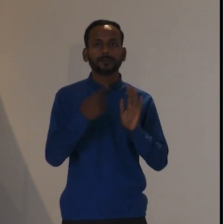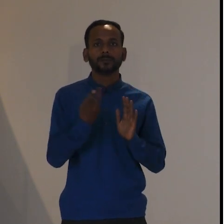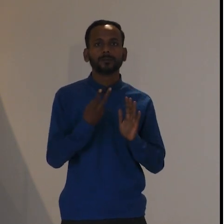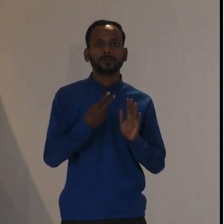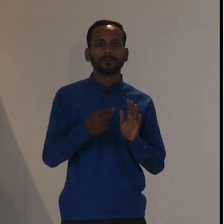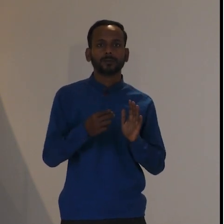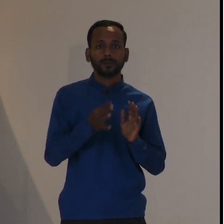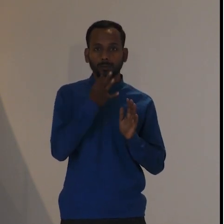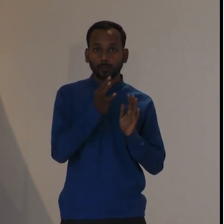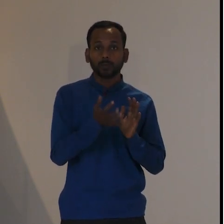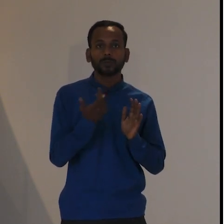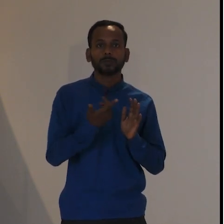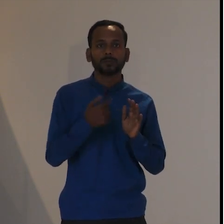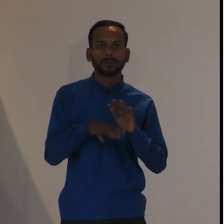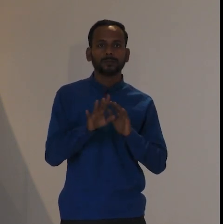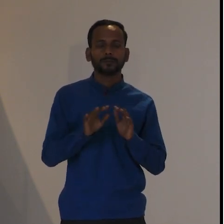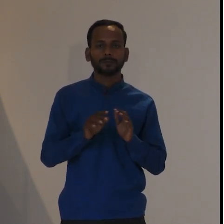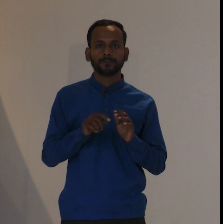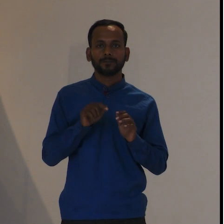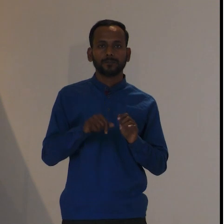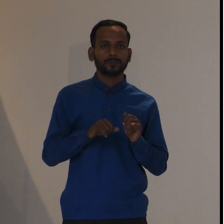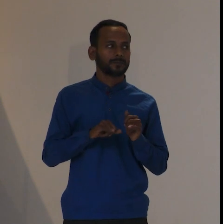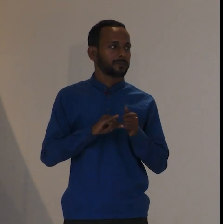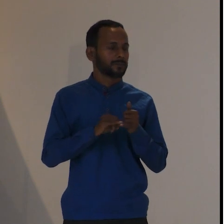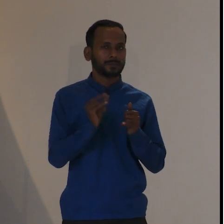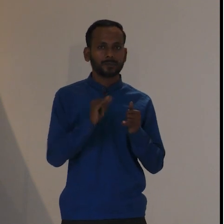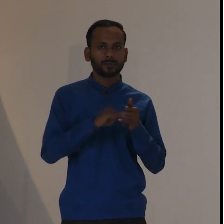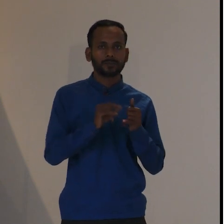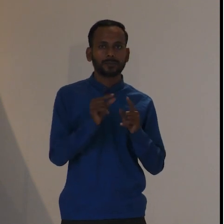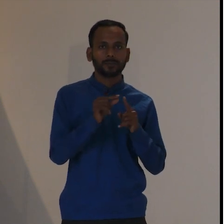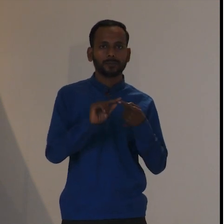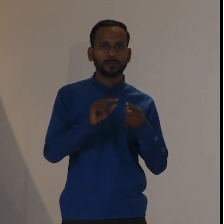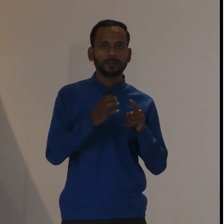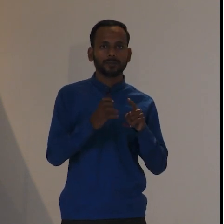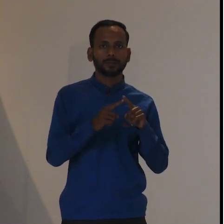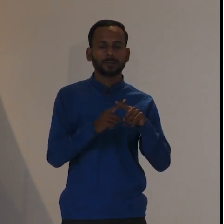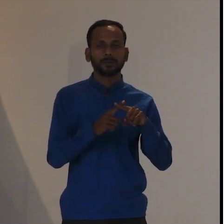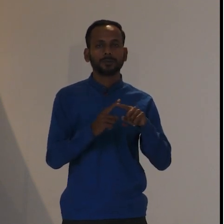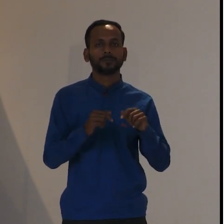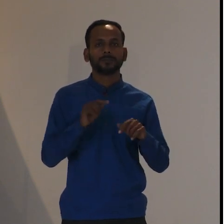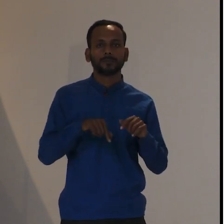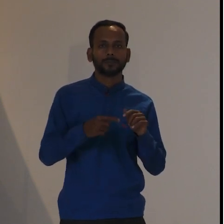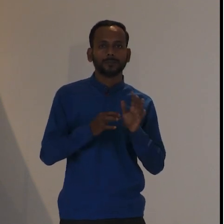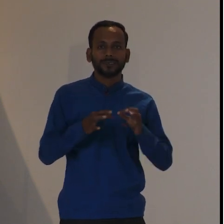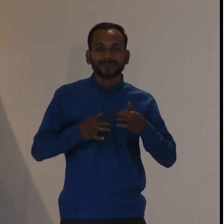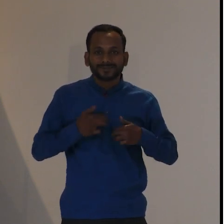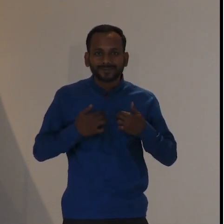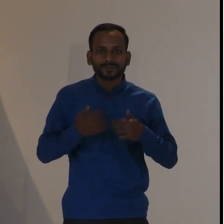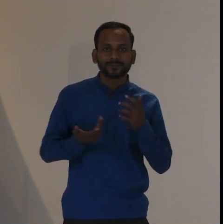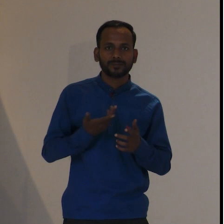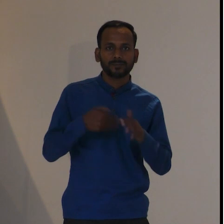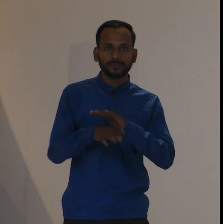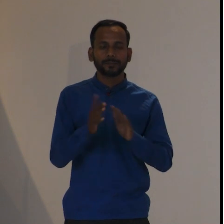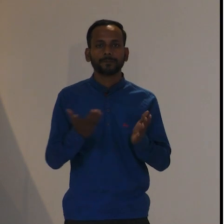proved what we all sort of suspect, that objects are indeed more interesting at night and after